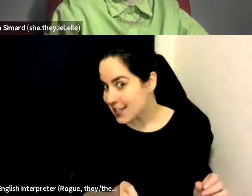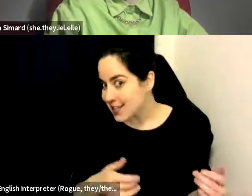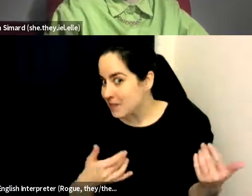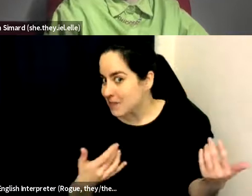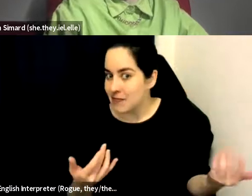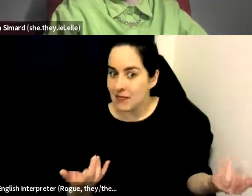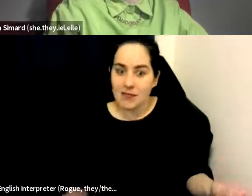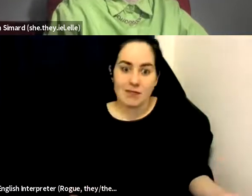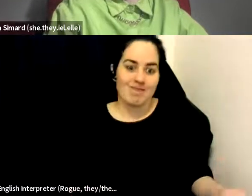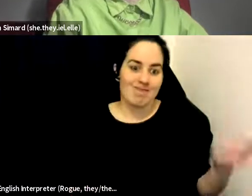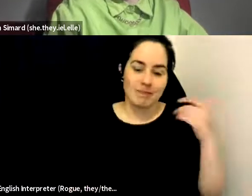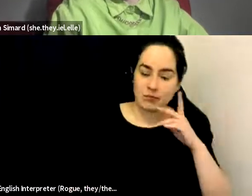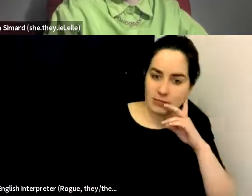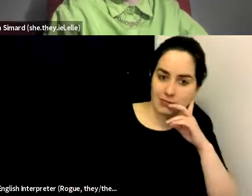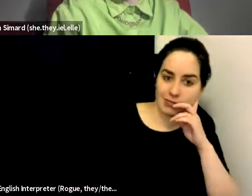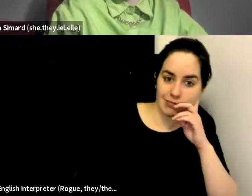And yeah.